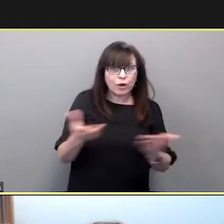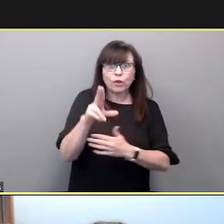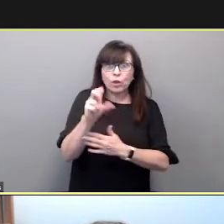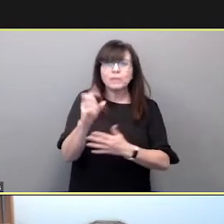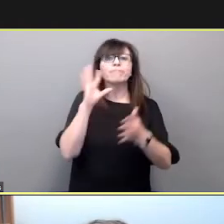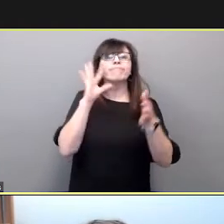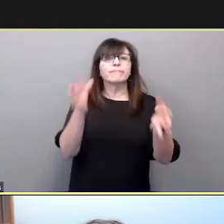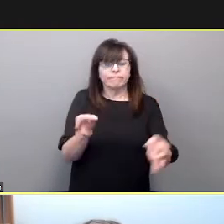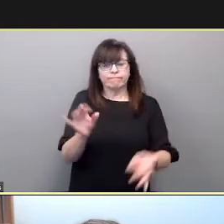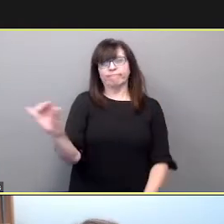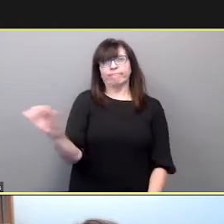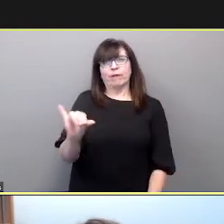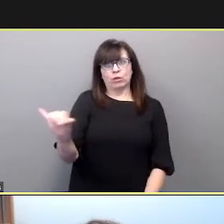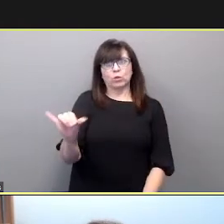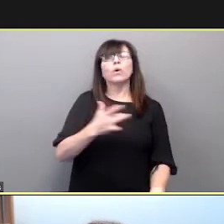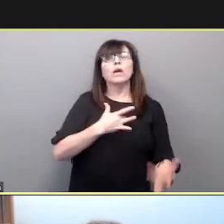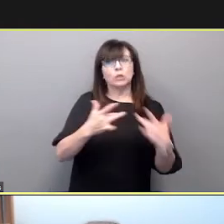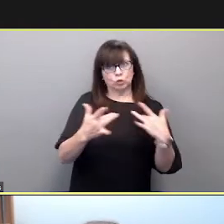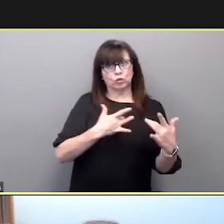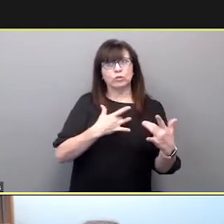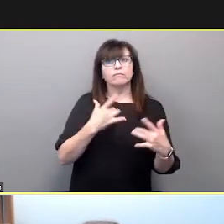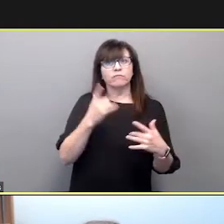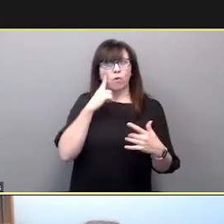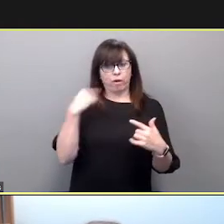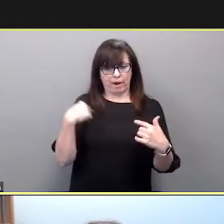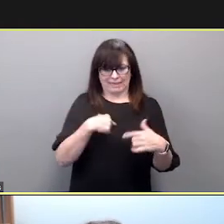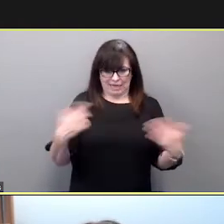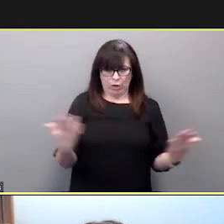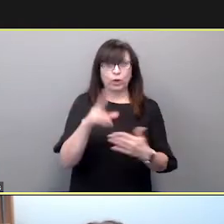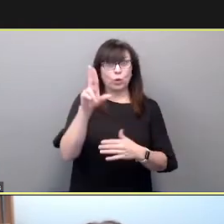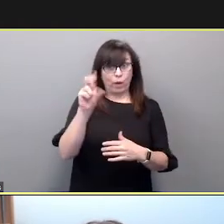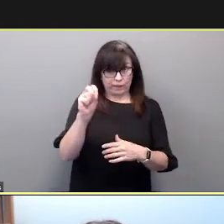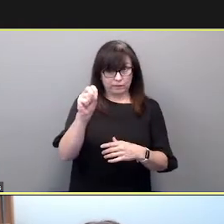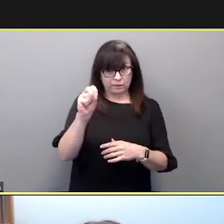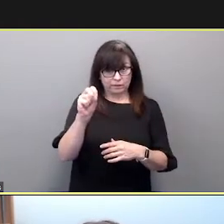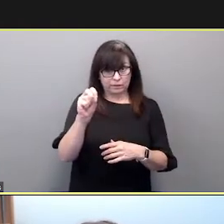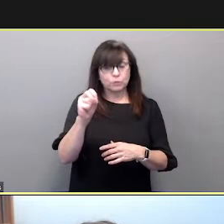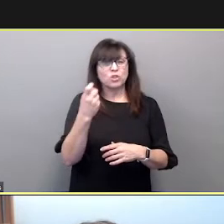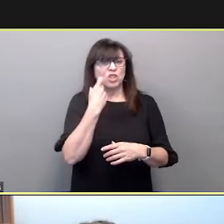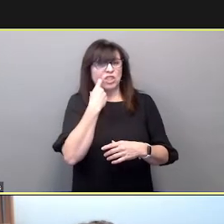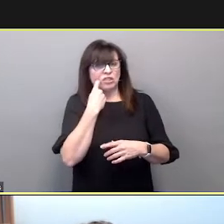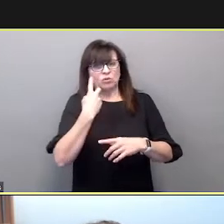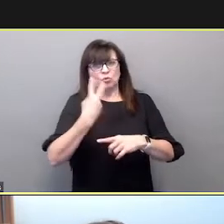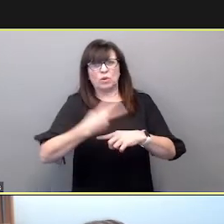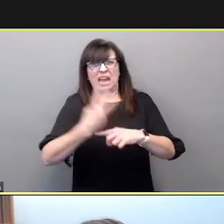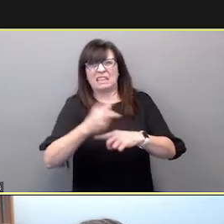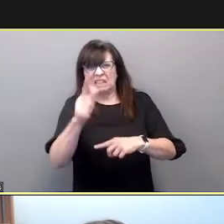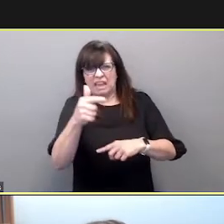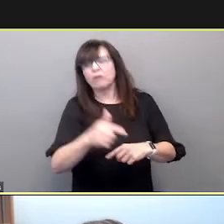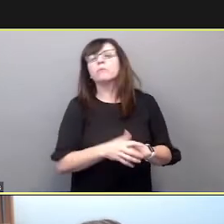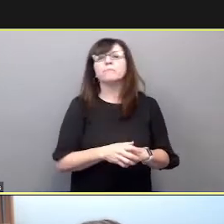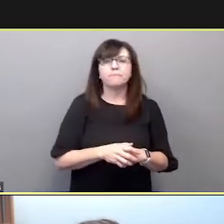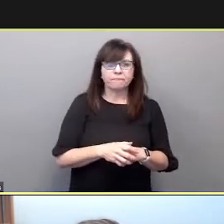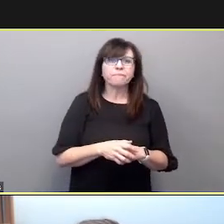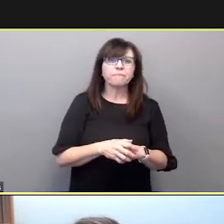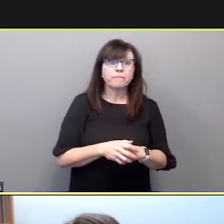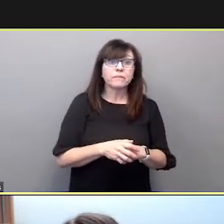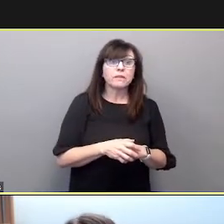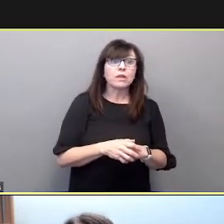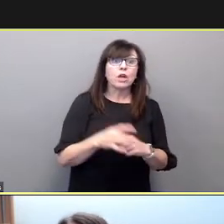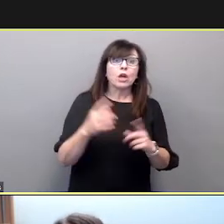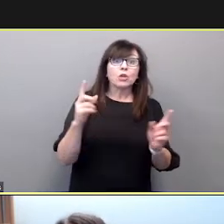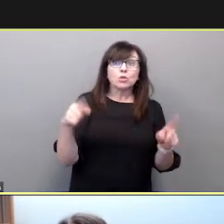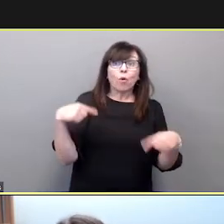a variant of concern for us here in the US. It was just a few days later. So there has only been a few